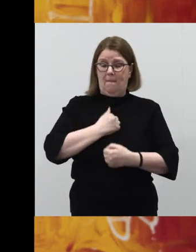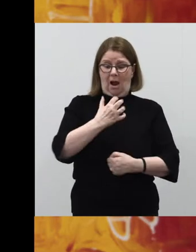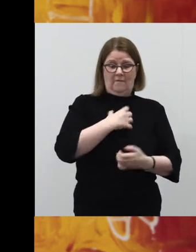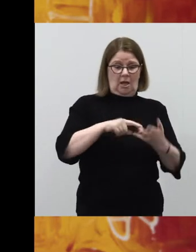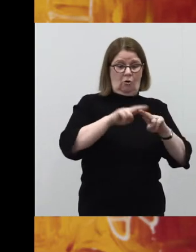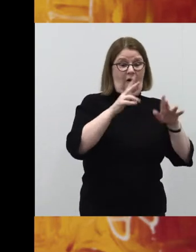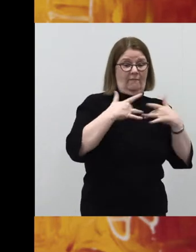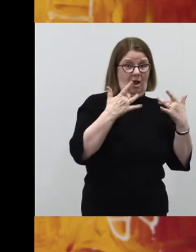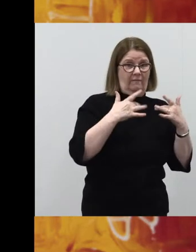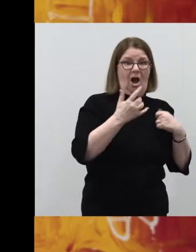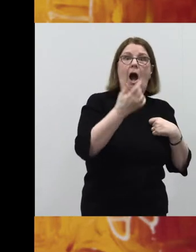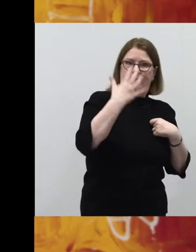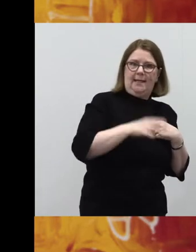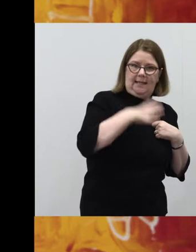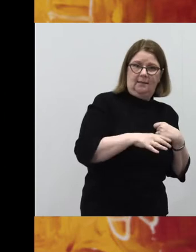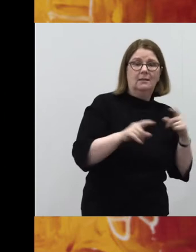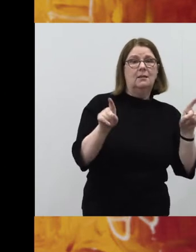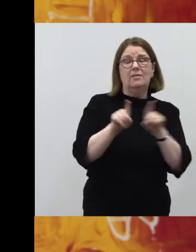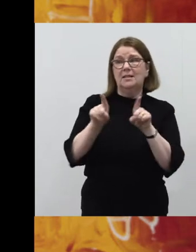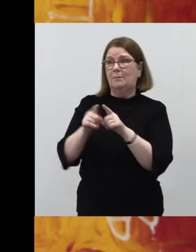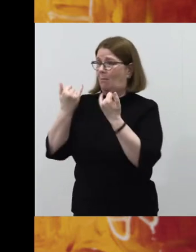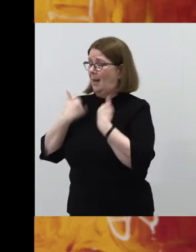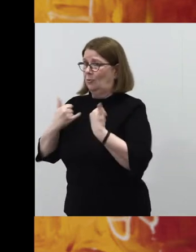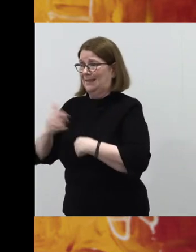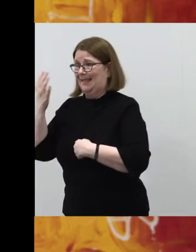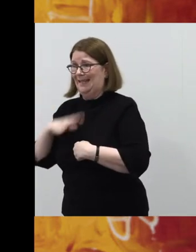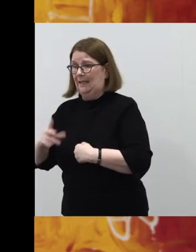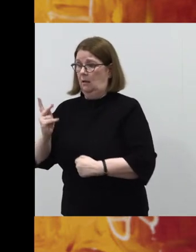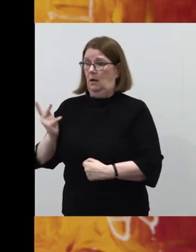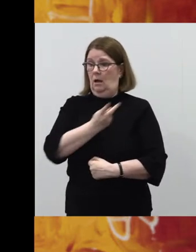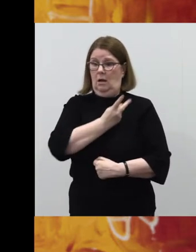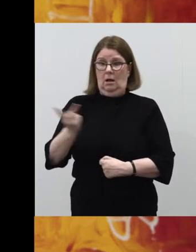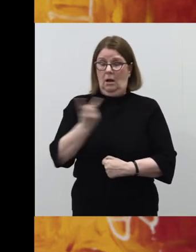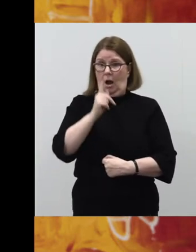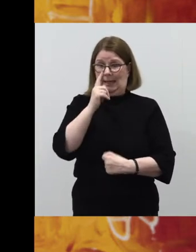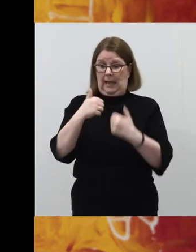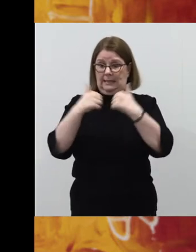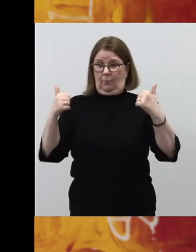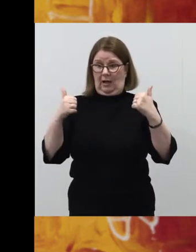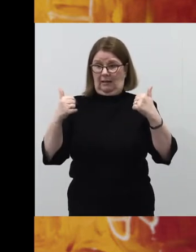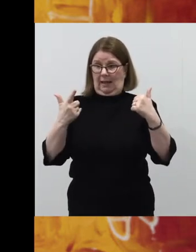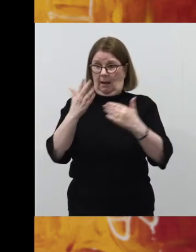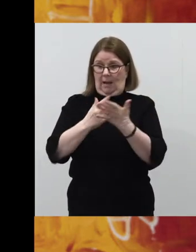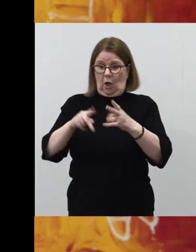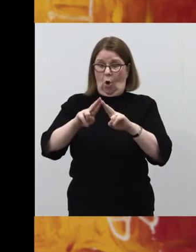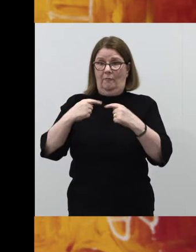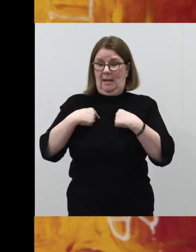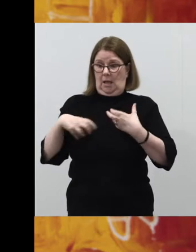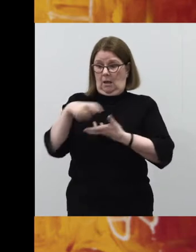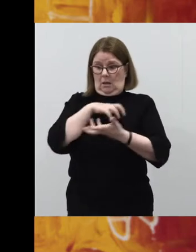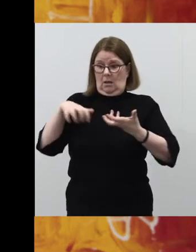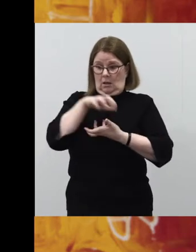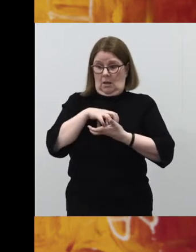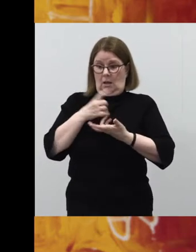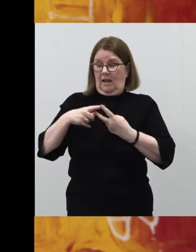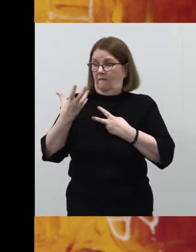in which artists can contribute to broader societal health and well-being. Through this work, an image that he returned to many